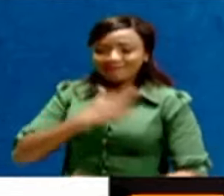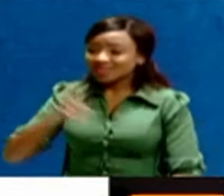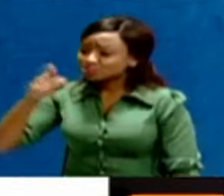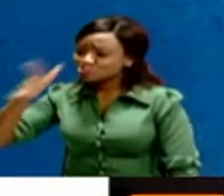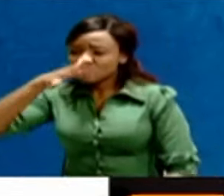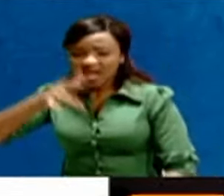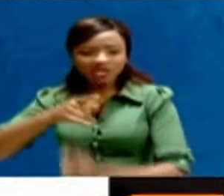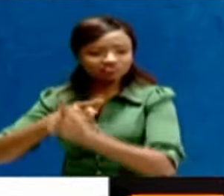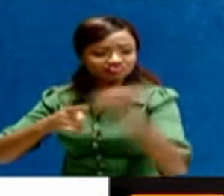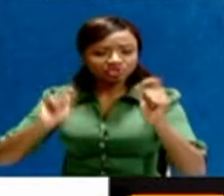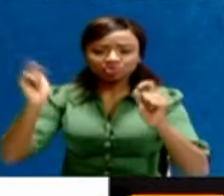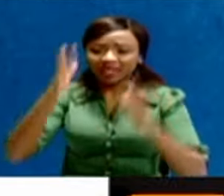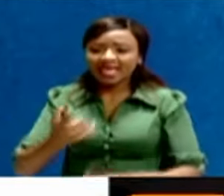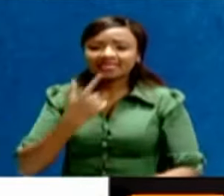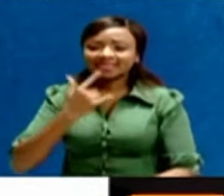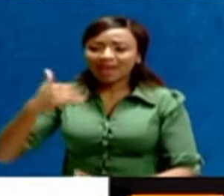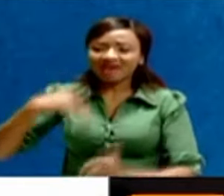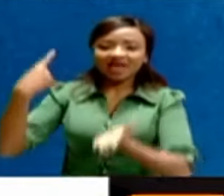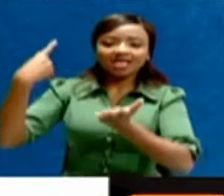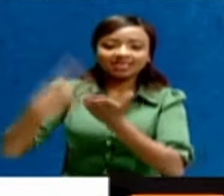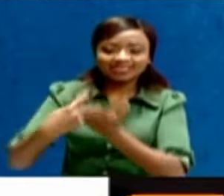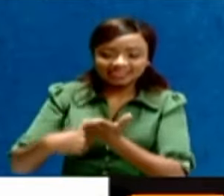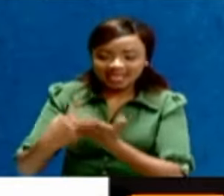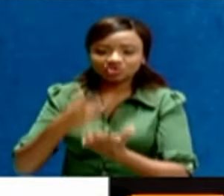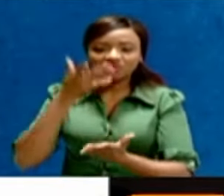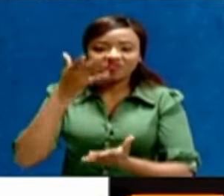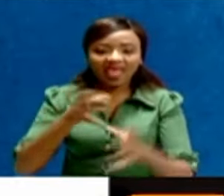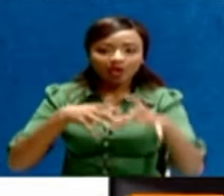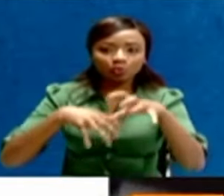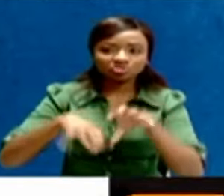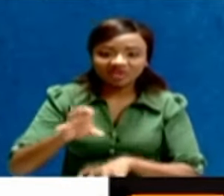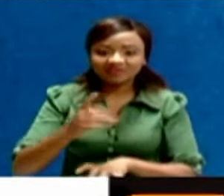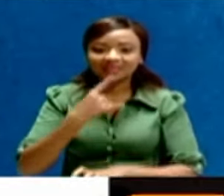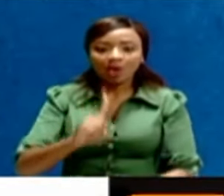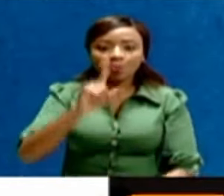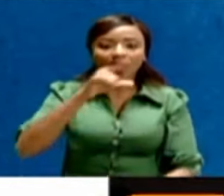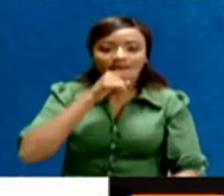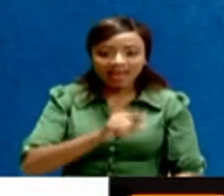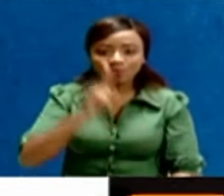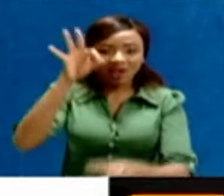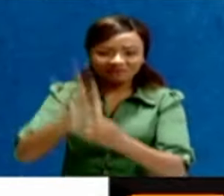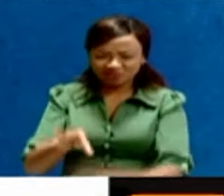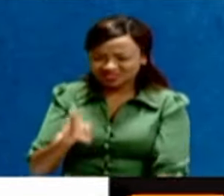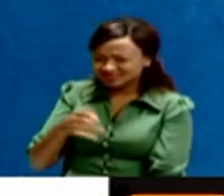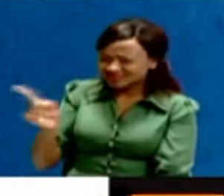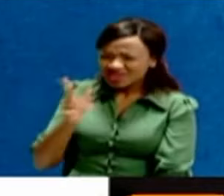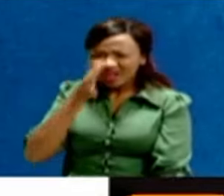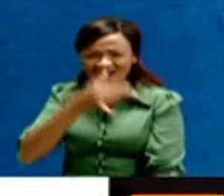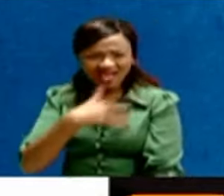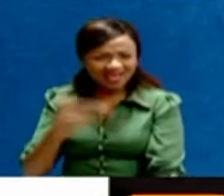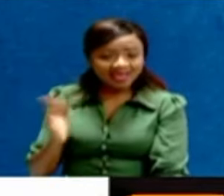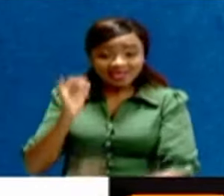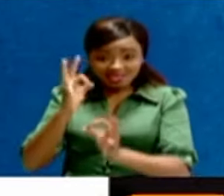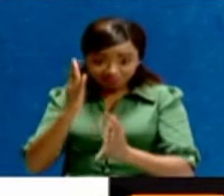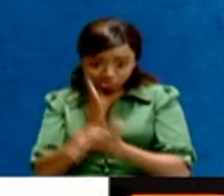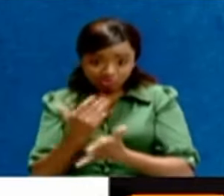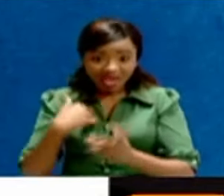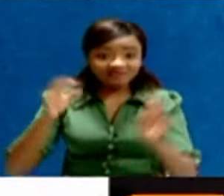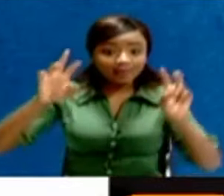lie to Kenyans that there was a motion which was drafted that says one man, one vote. In fact, if there was that